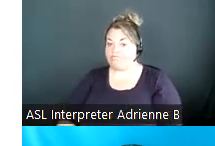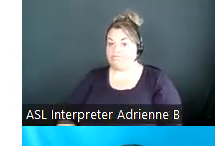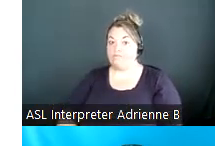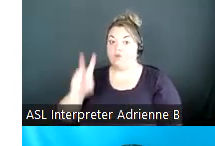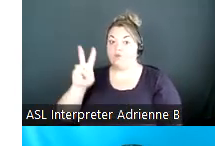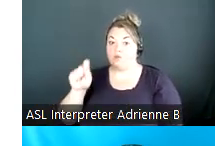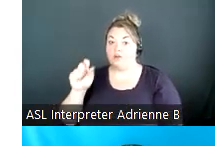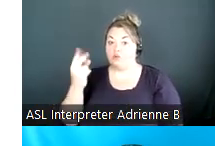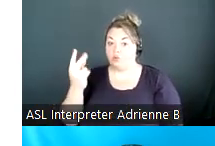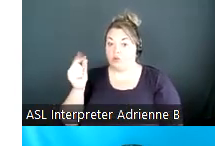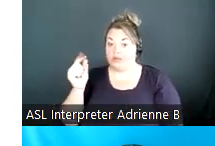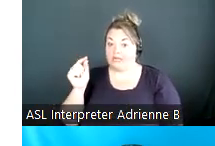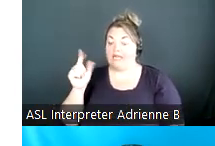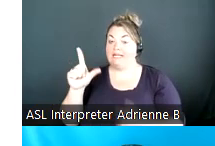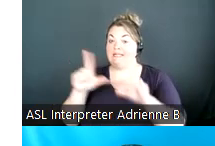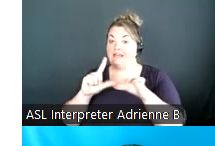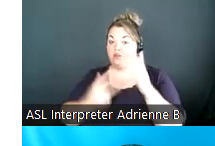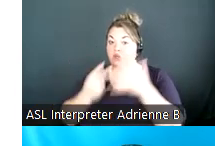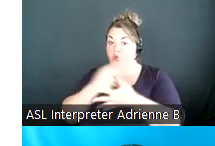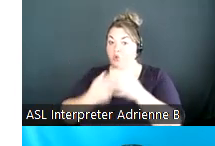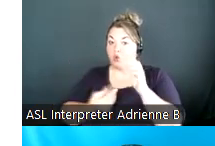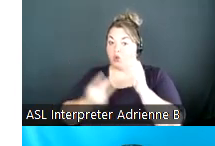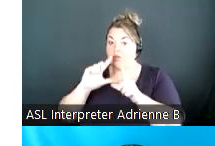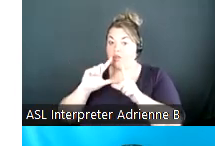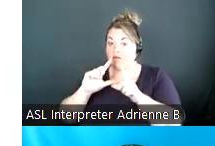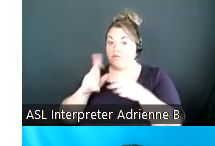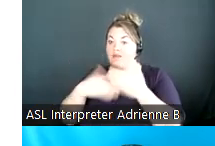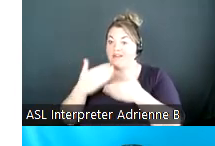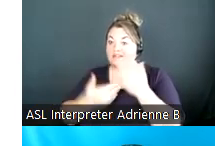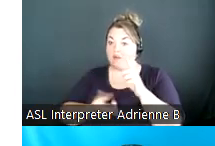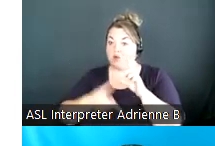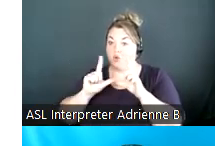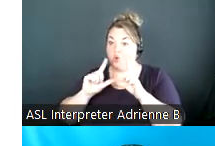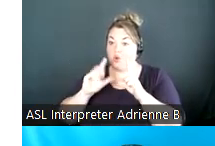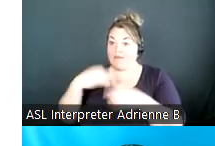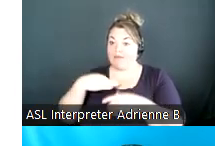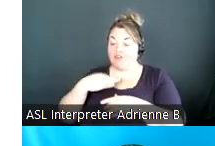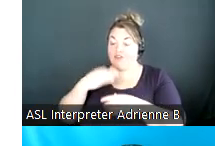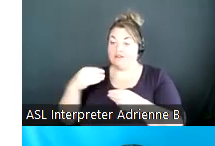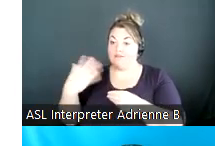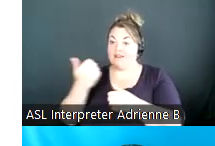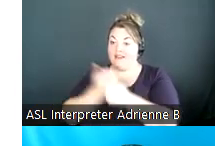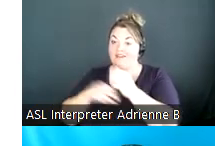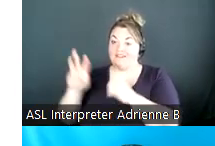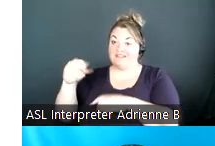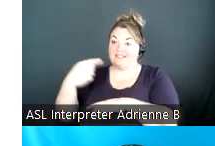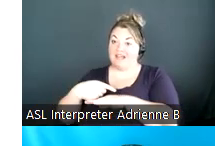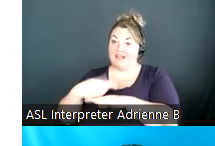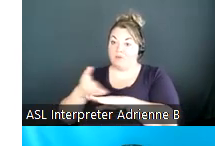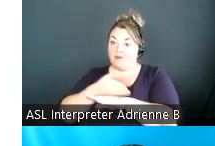2.20 is our license renewal process. So that renewal application submitted at least 60 days prior to